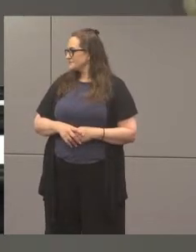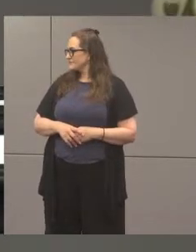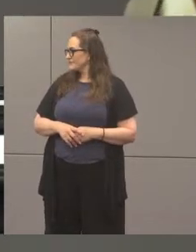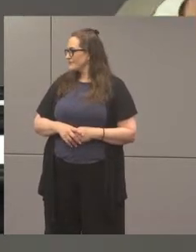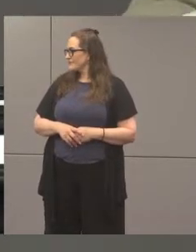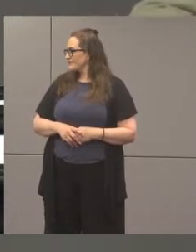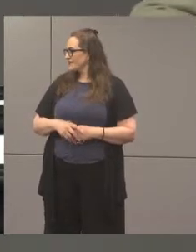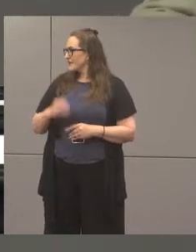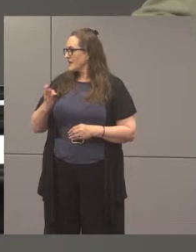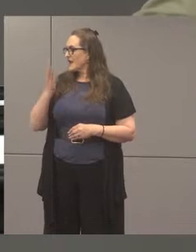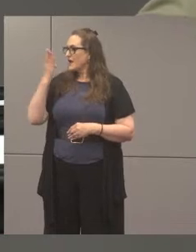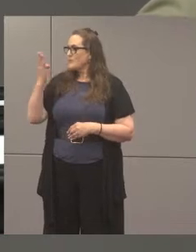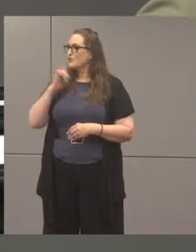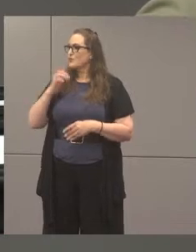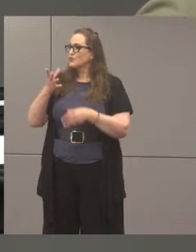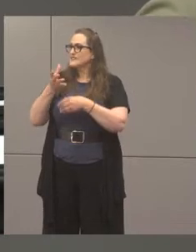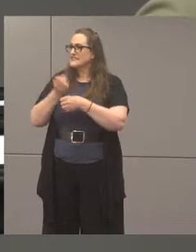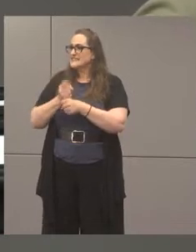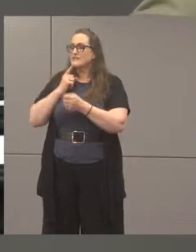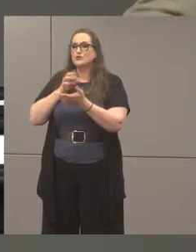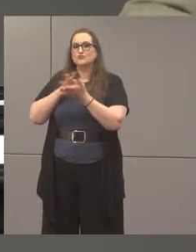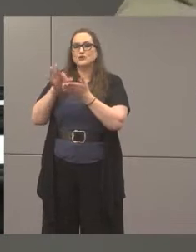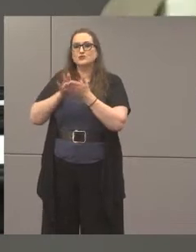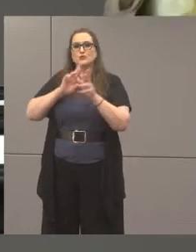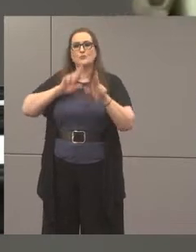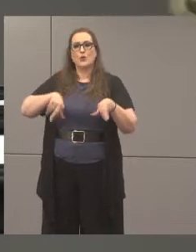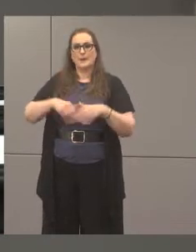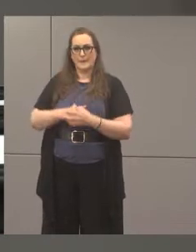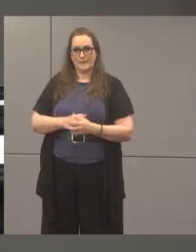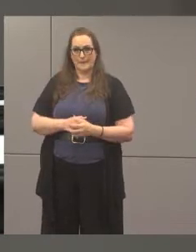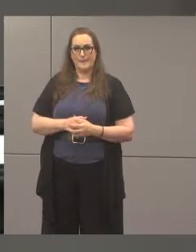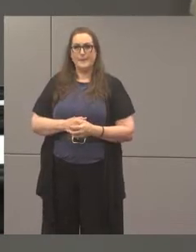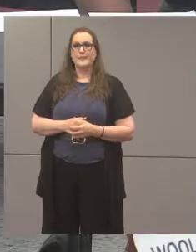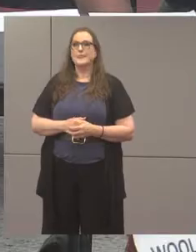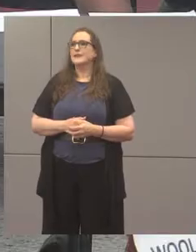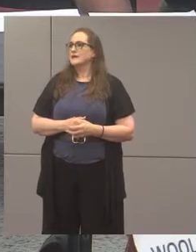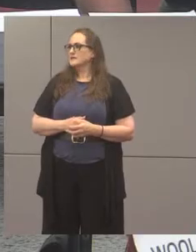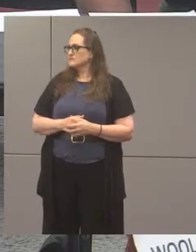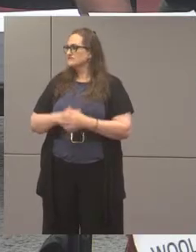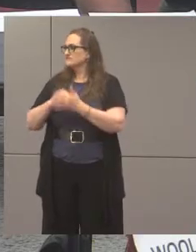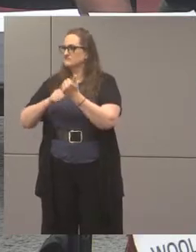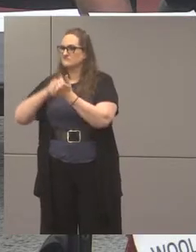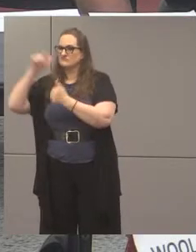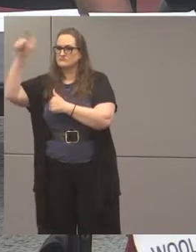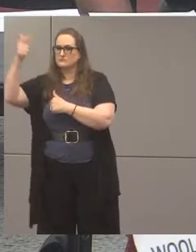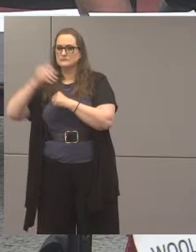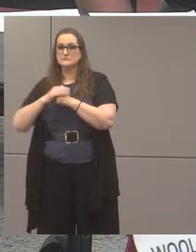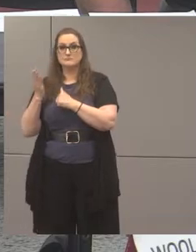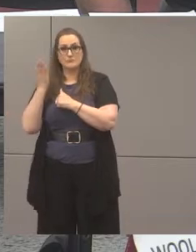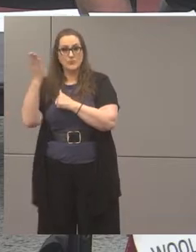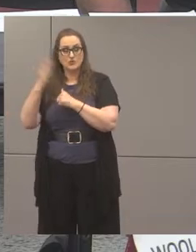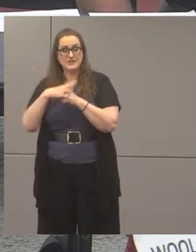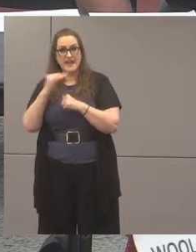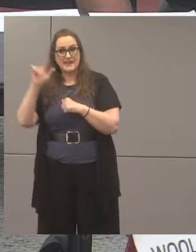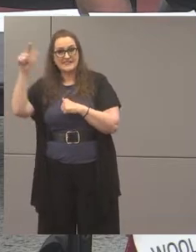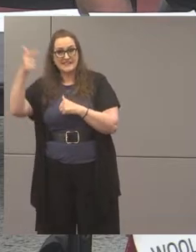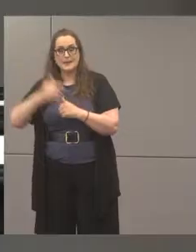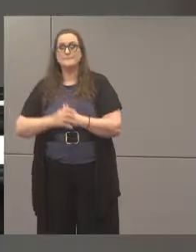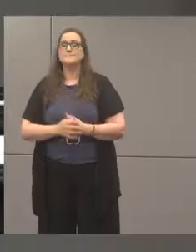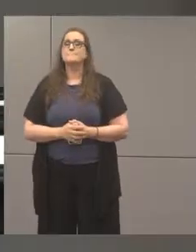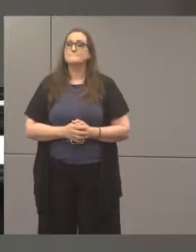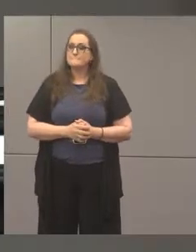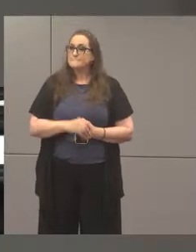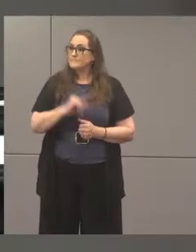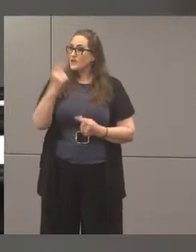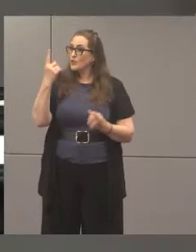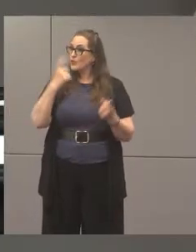I move we receive the treasurer's report. Support? We have a motion and we have a second. Are there